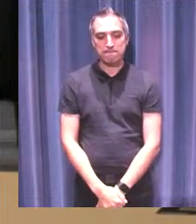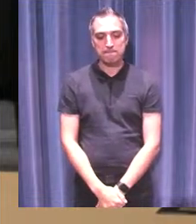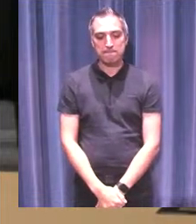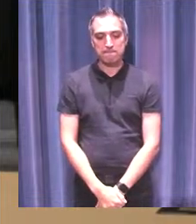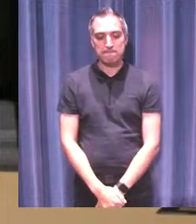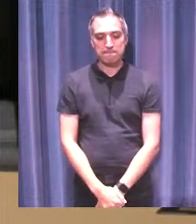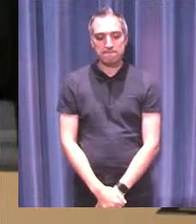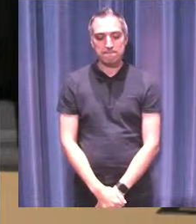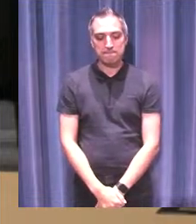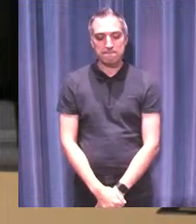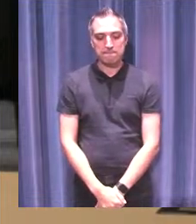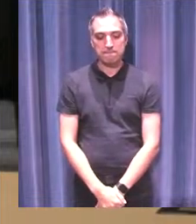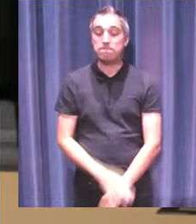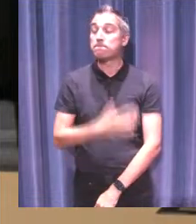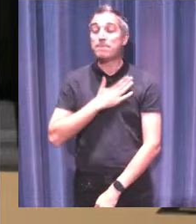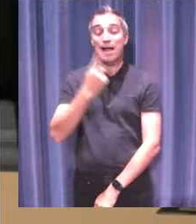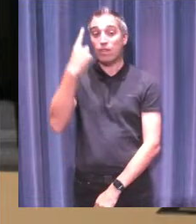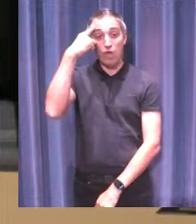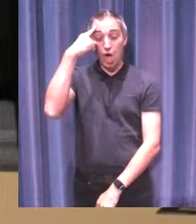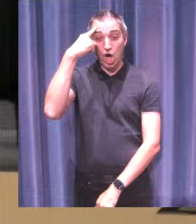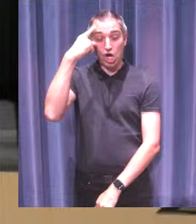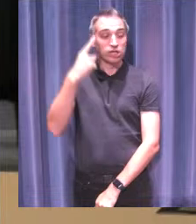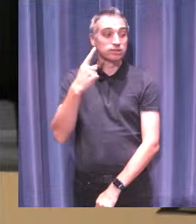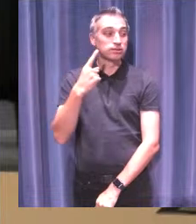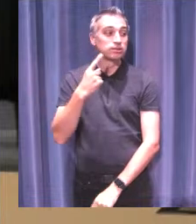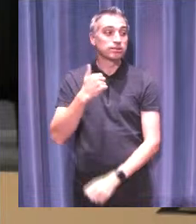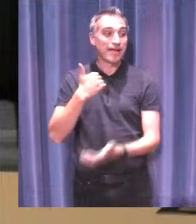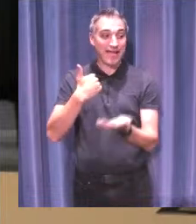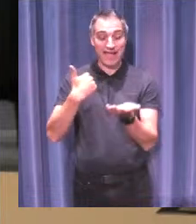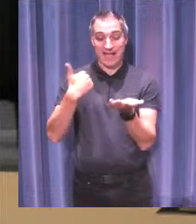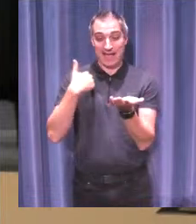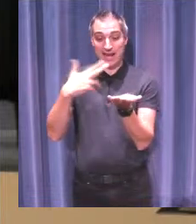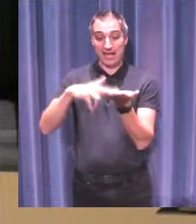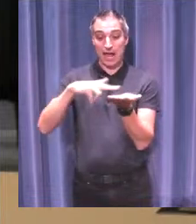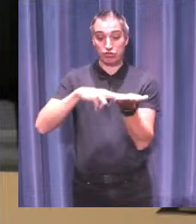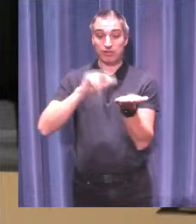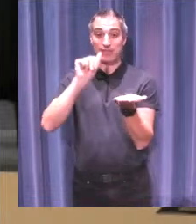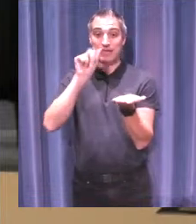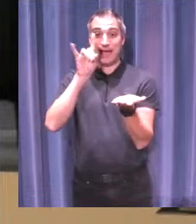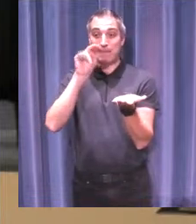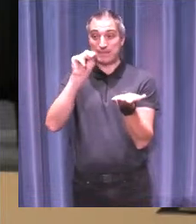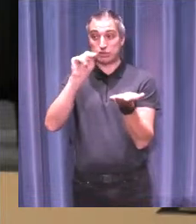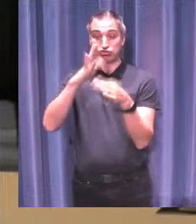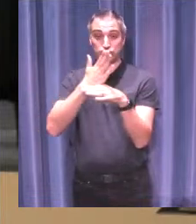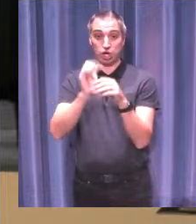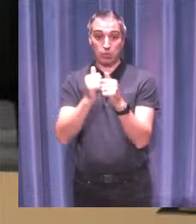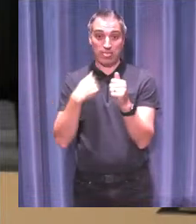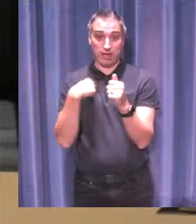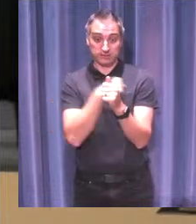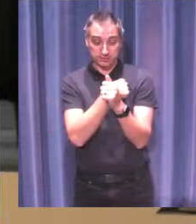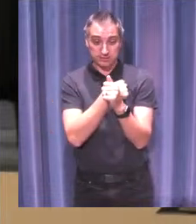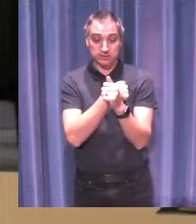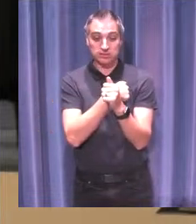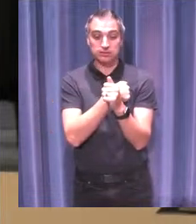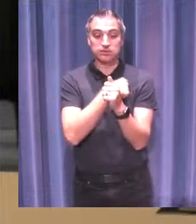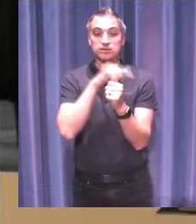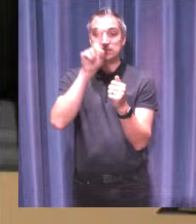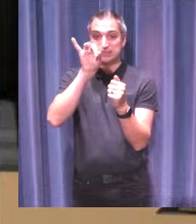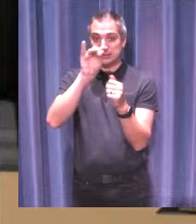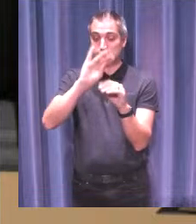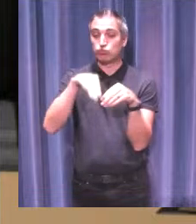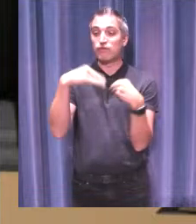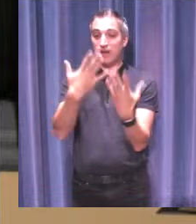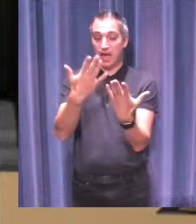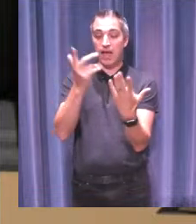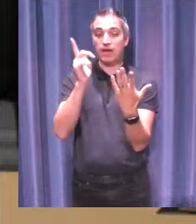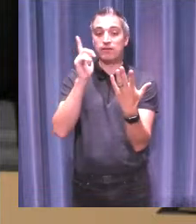my thought is that there was a contract that the administration had shared with us, which did provide